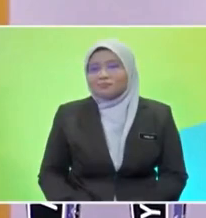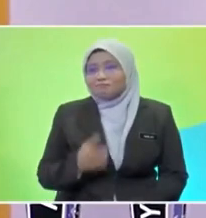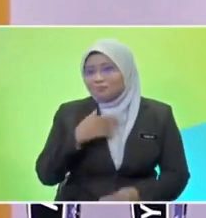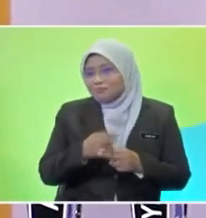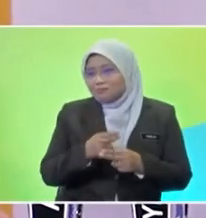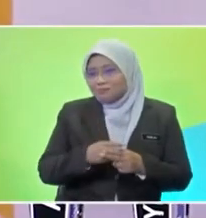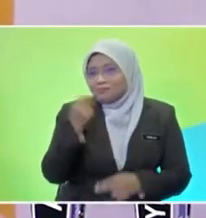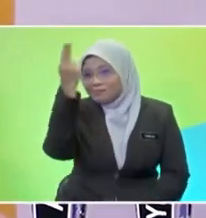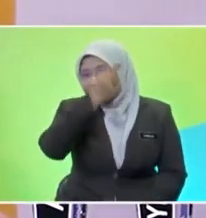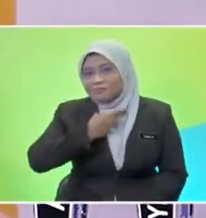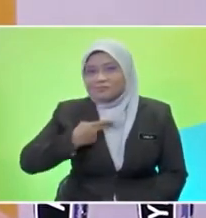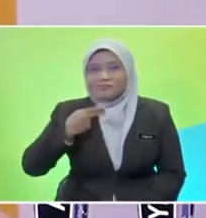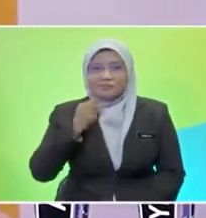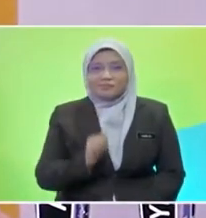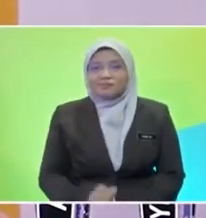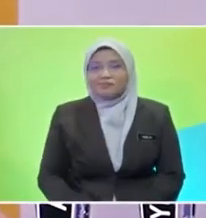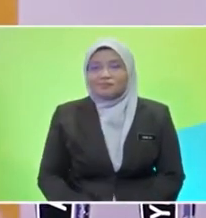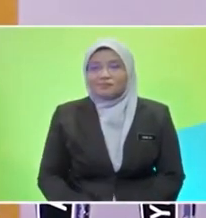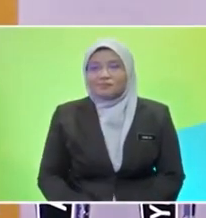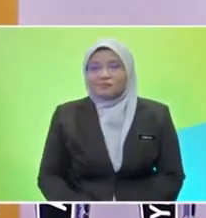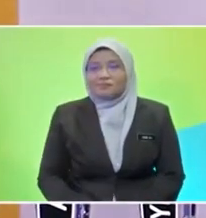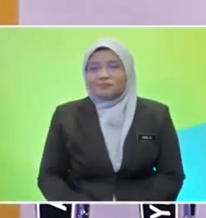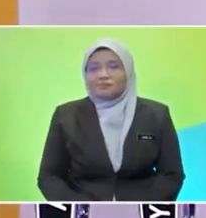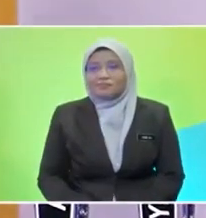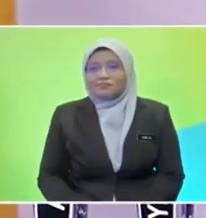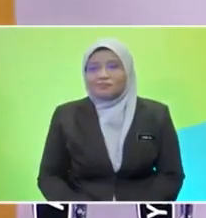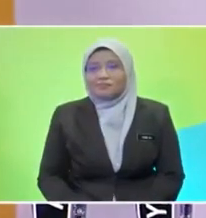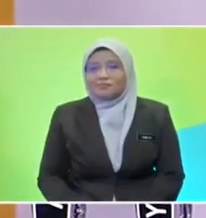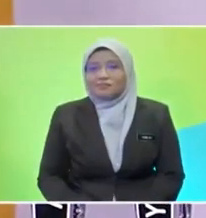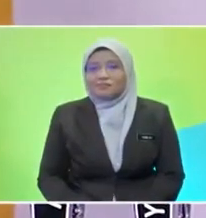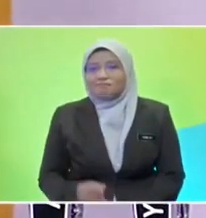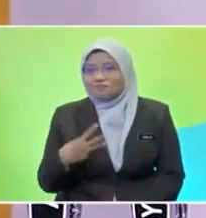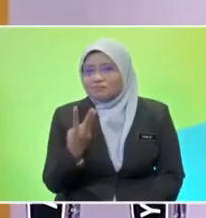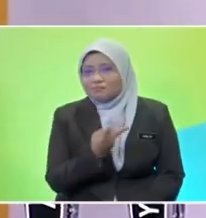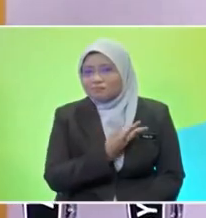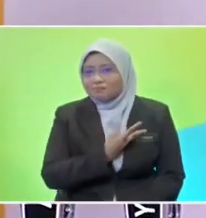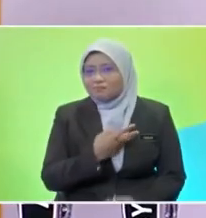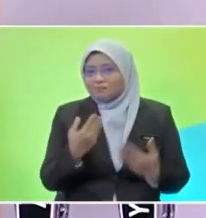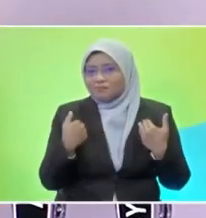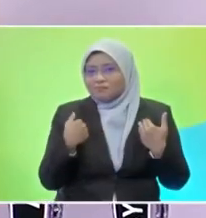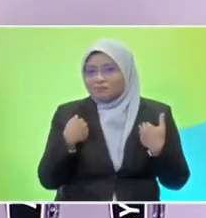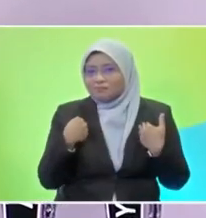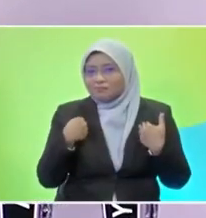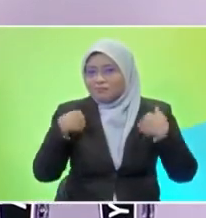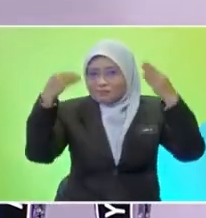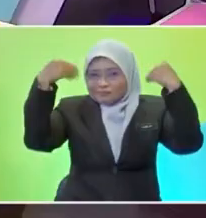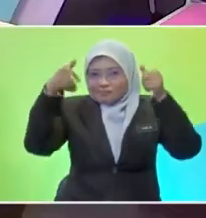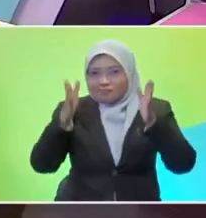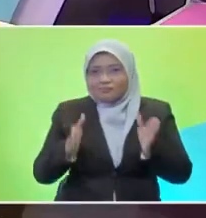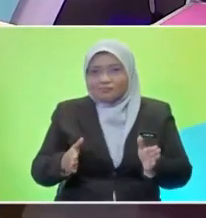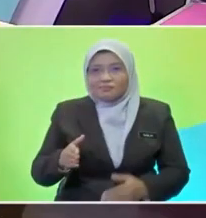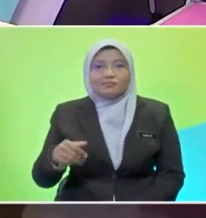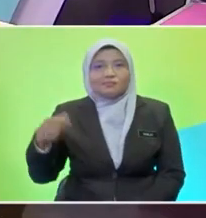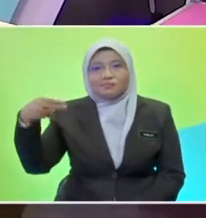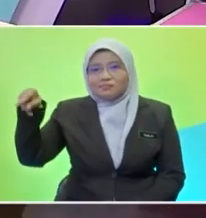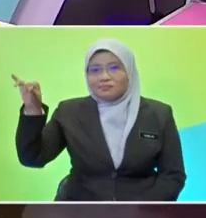before I introduce our teacher, I'm sure you're so curious what we're going to learn today, right? And yes, we have Mr. Haiqal with me today. Hi, hey.